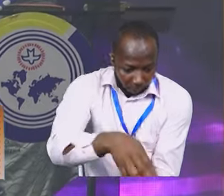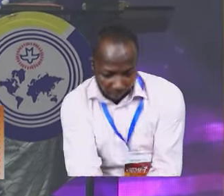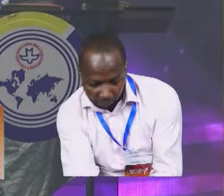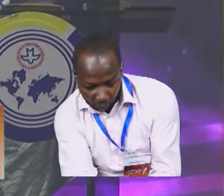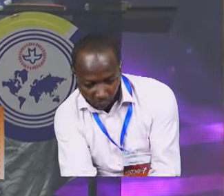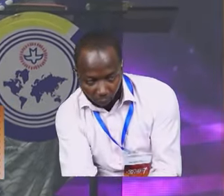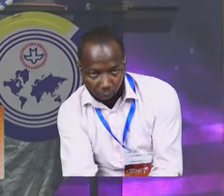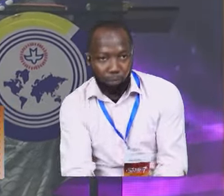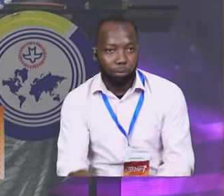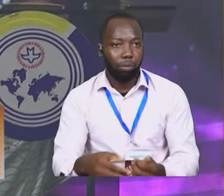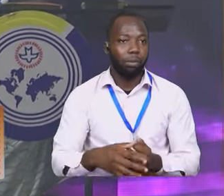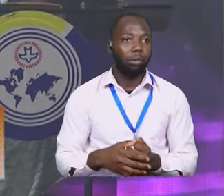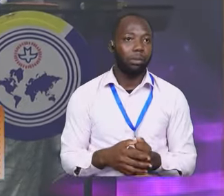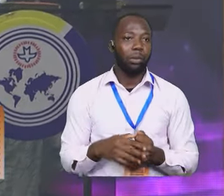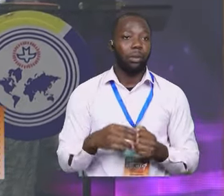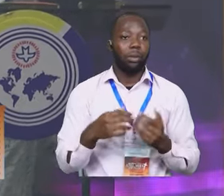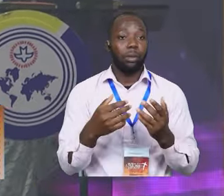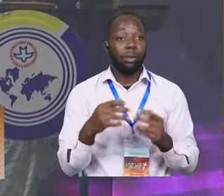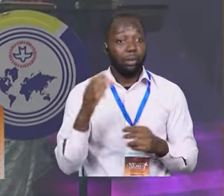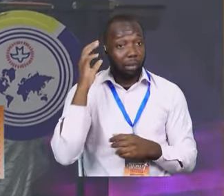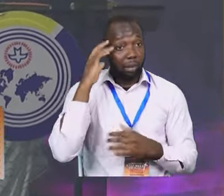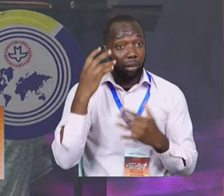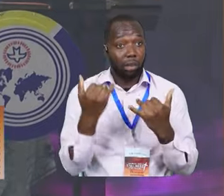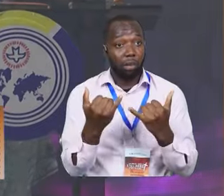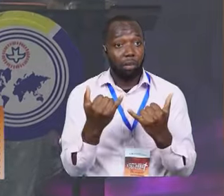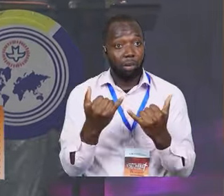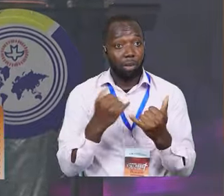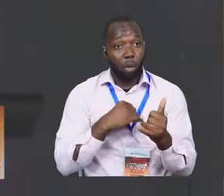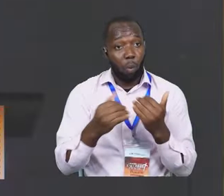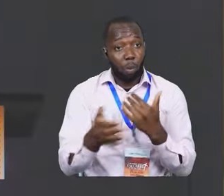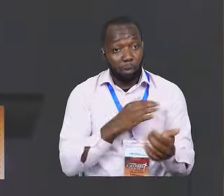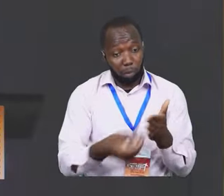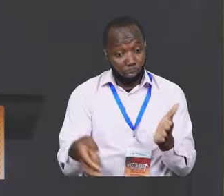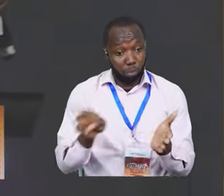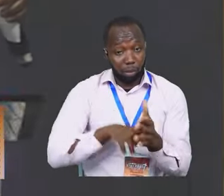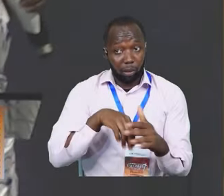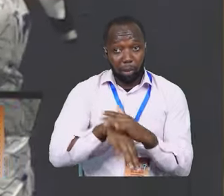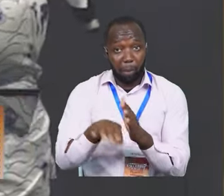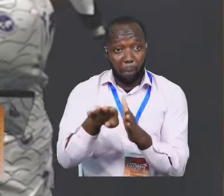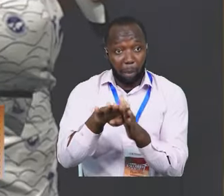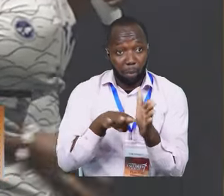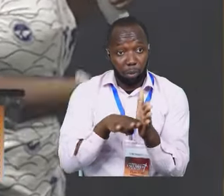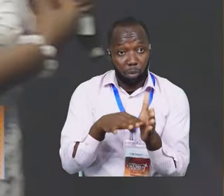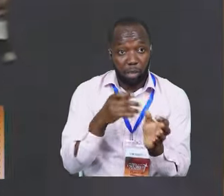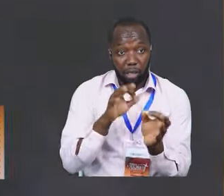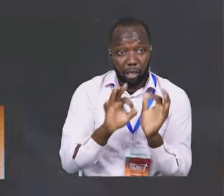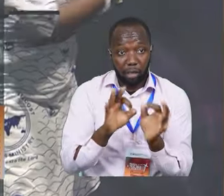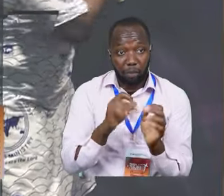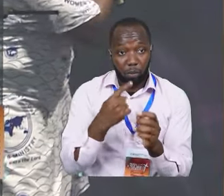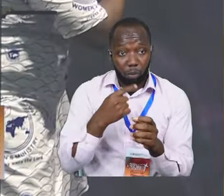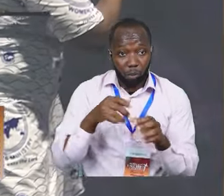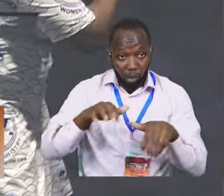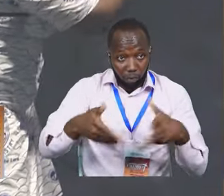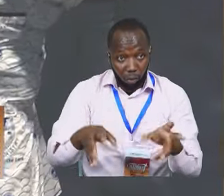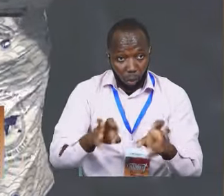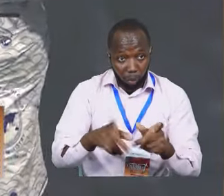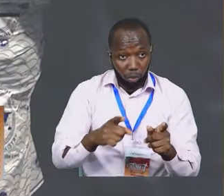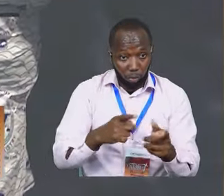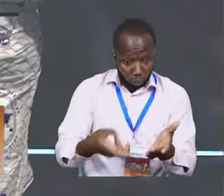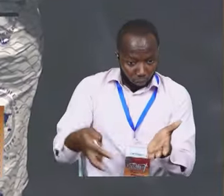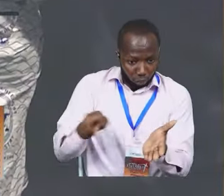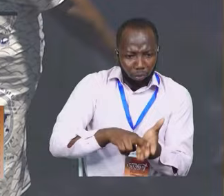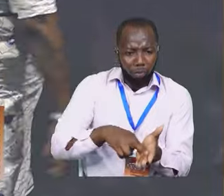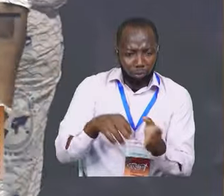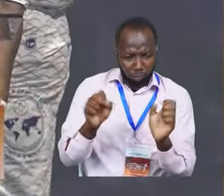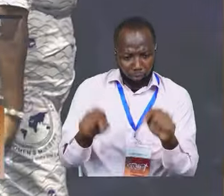threw me off. Dear. Listen. What is written in the Bible?